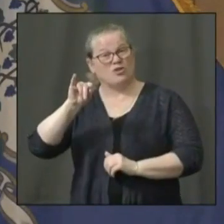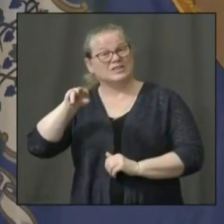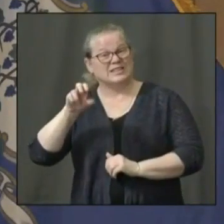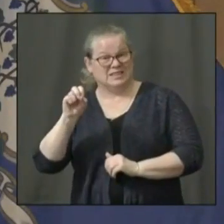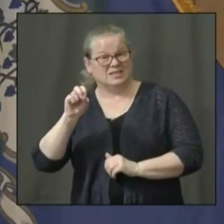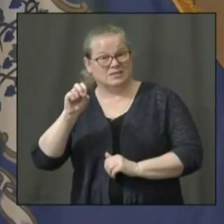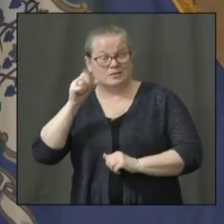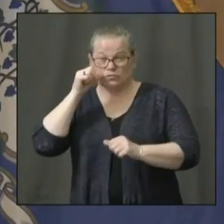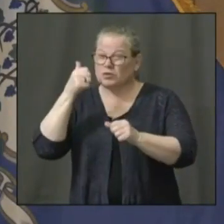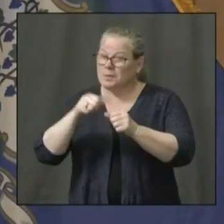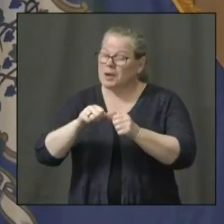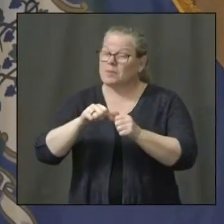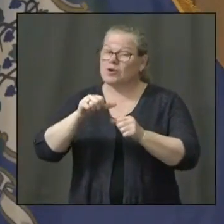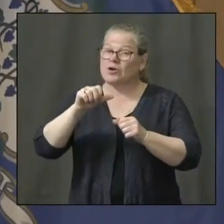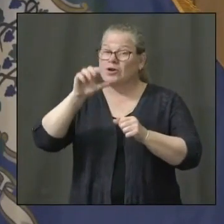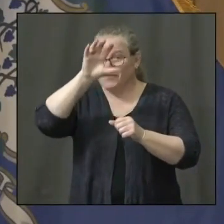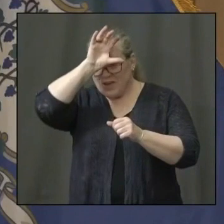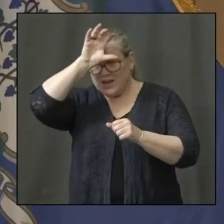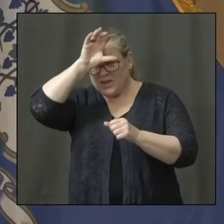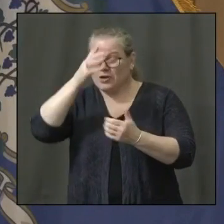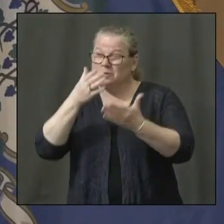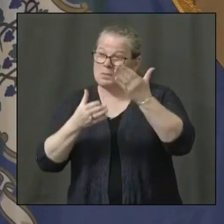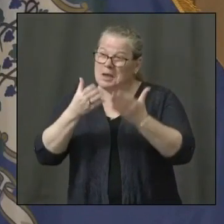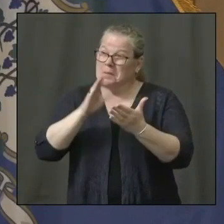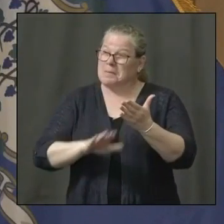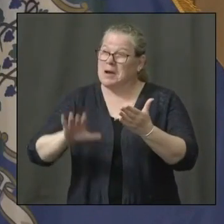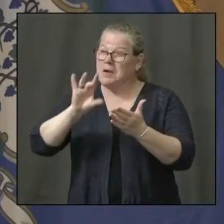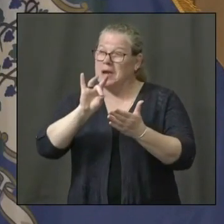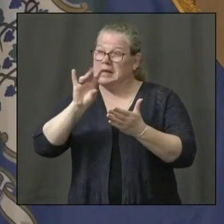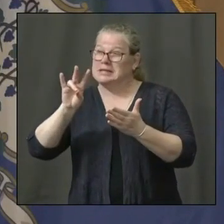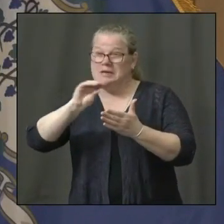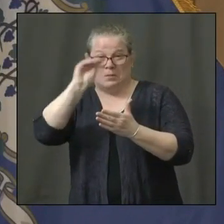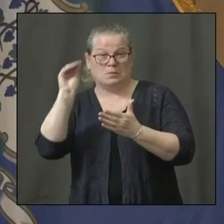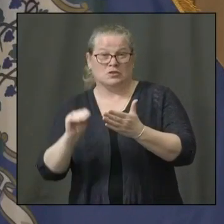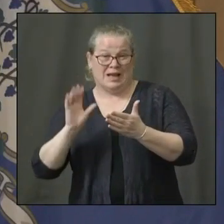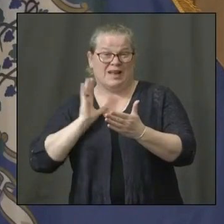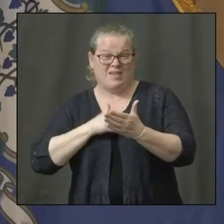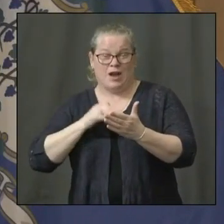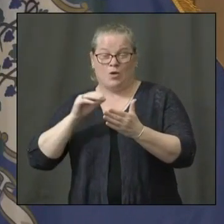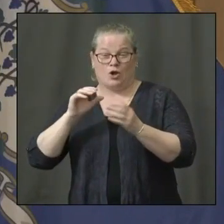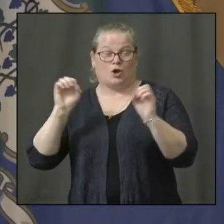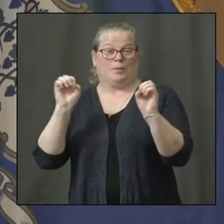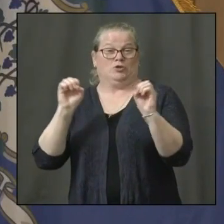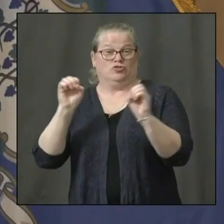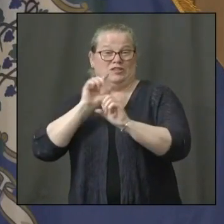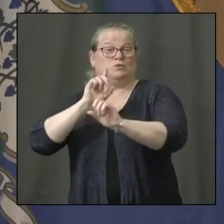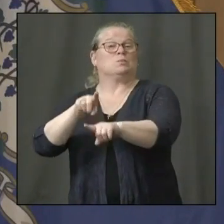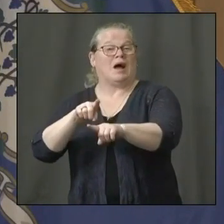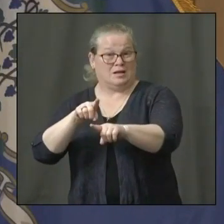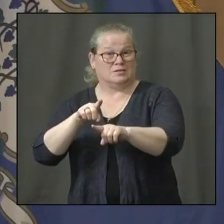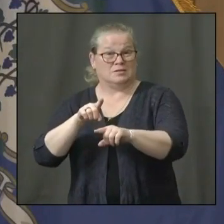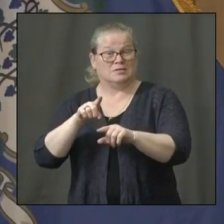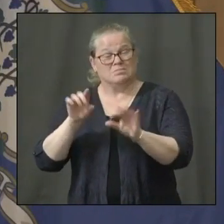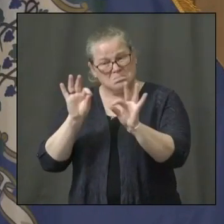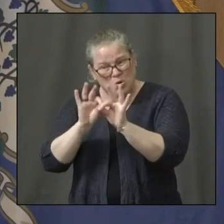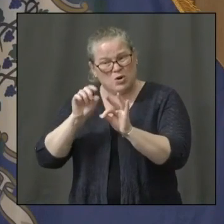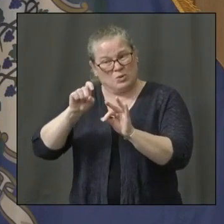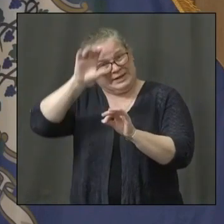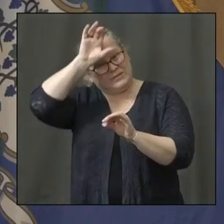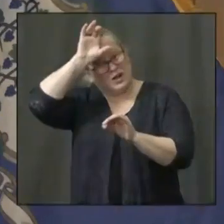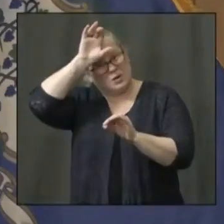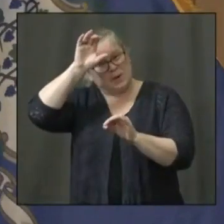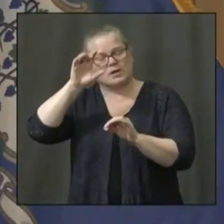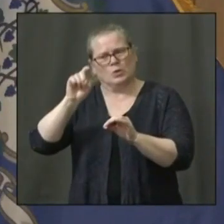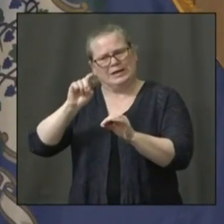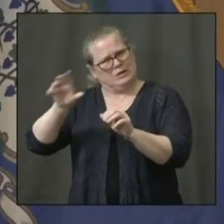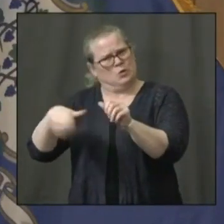about 80% of our EMS, emergency medical responses. These are people we need. Think about how we back them up. You